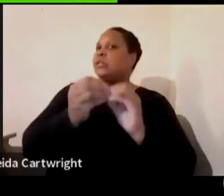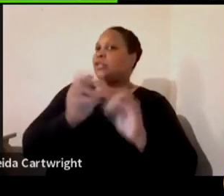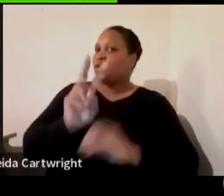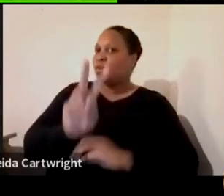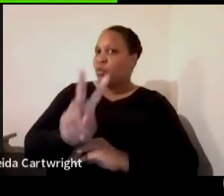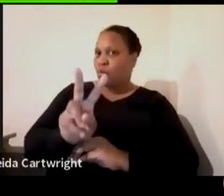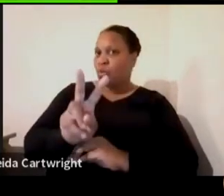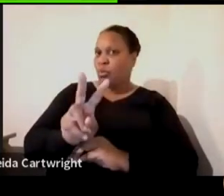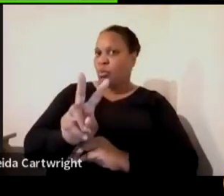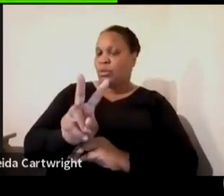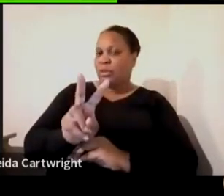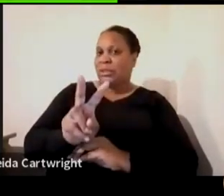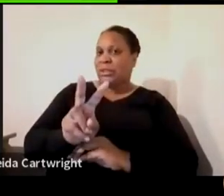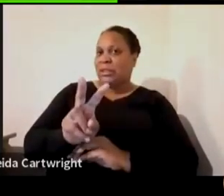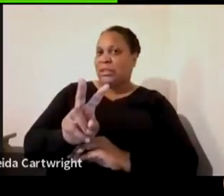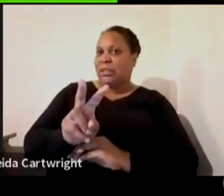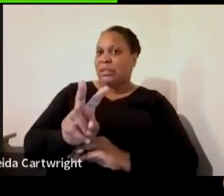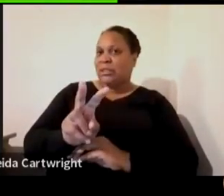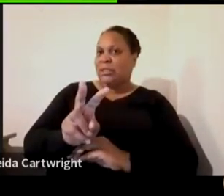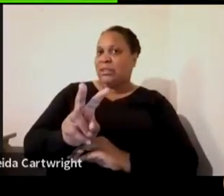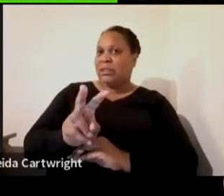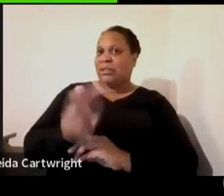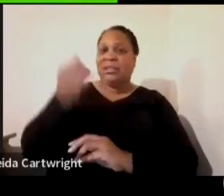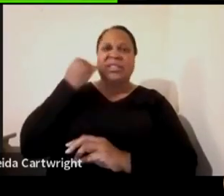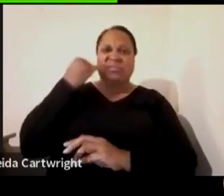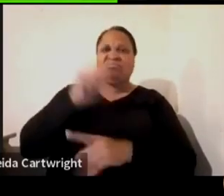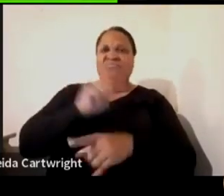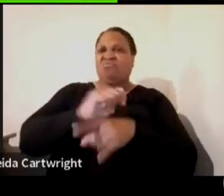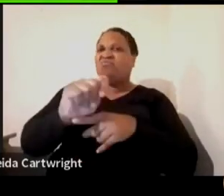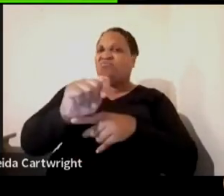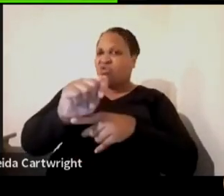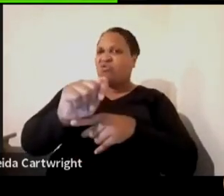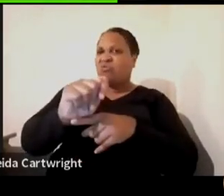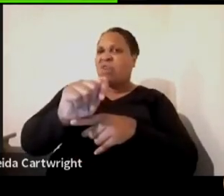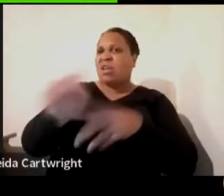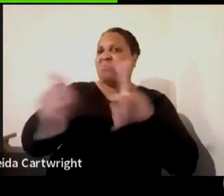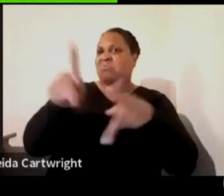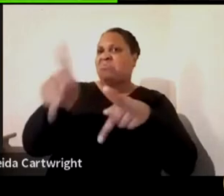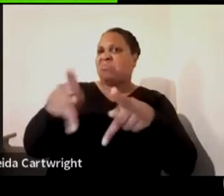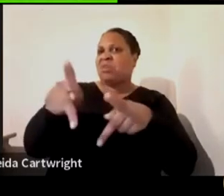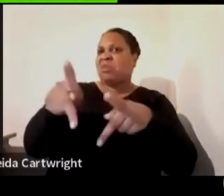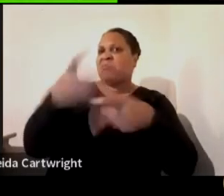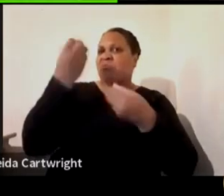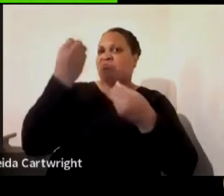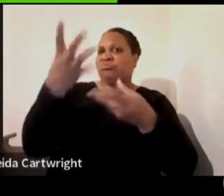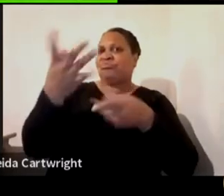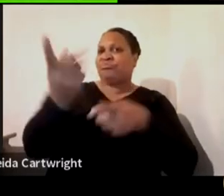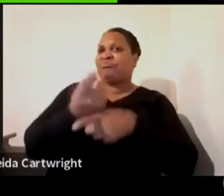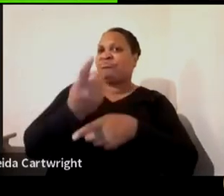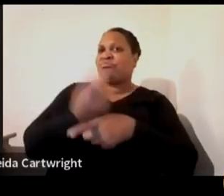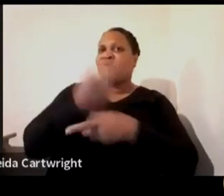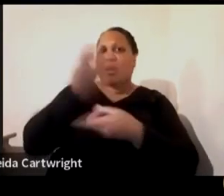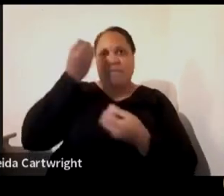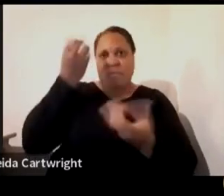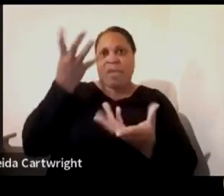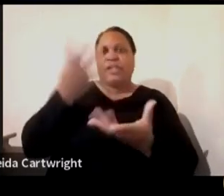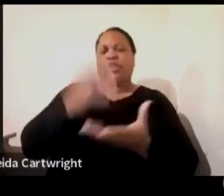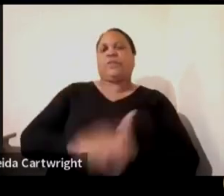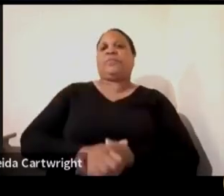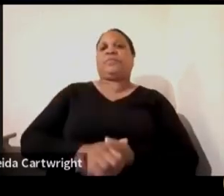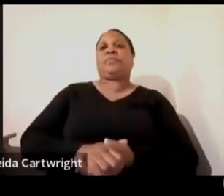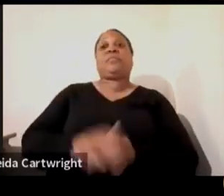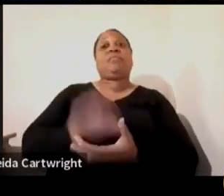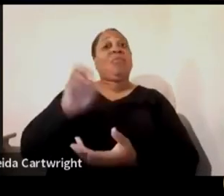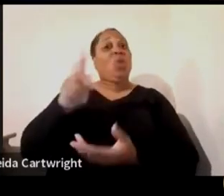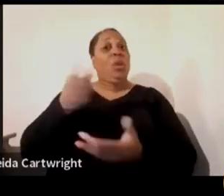they have trained personnel who can provide them with the appropriate information. Okay, and I'll just repeat